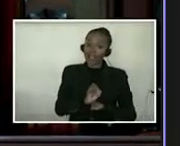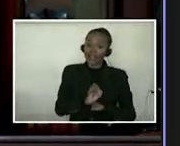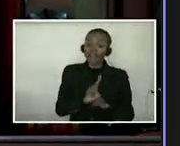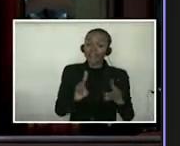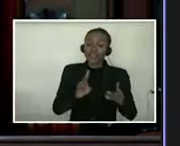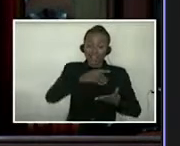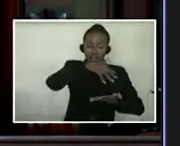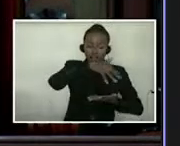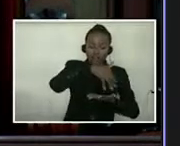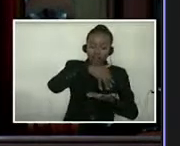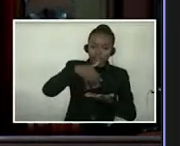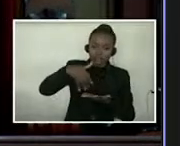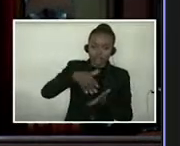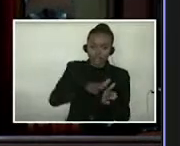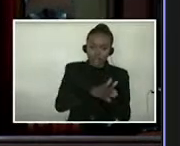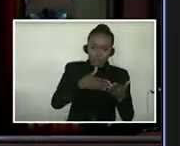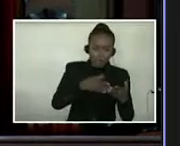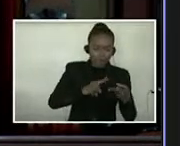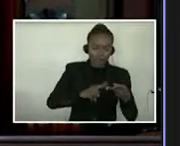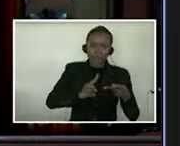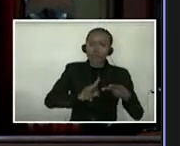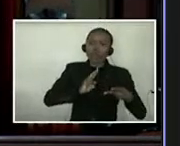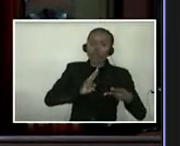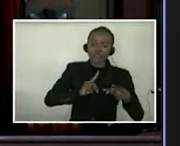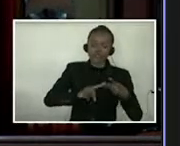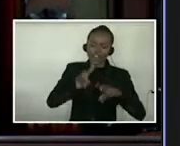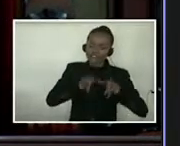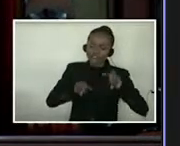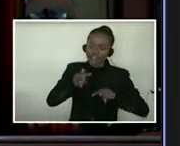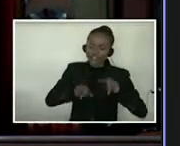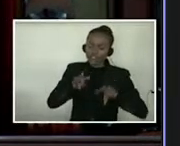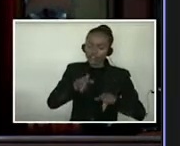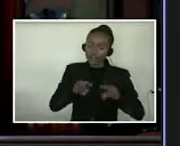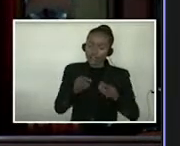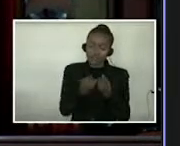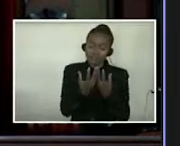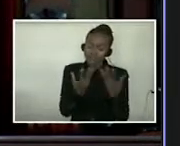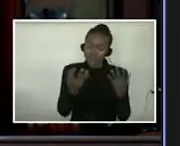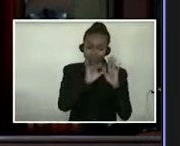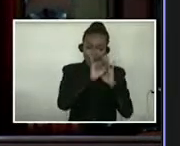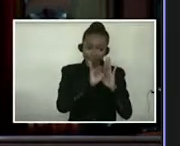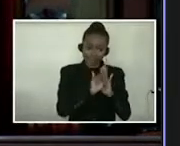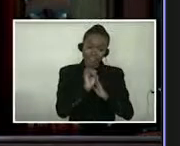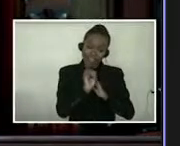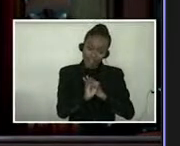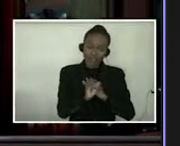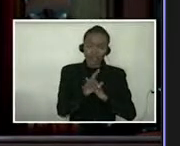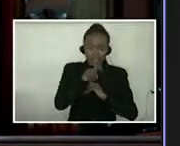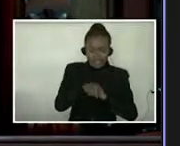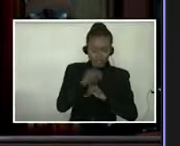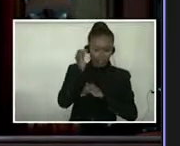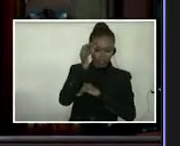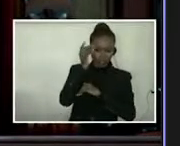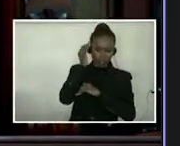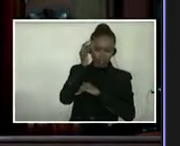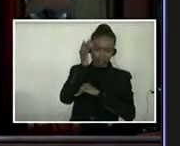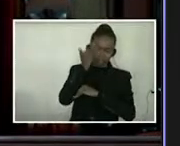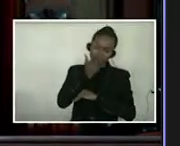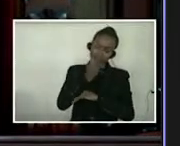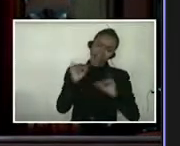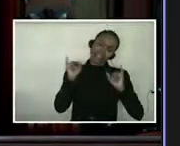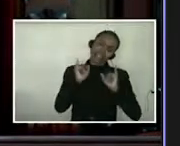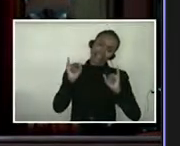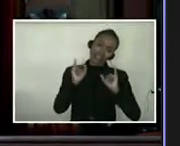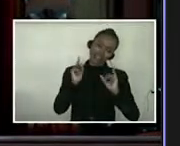book in audio and individual format video format we have to consider this in this in this market serious chair